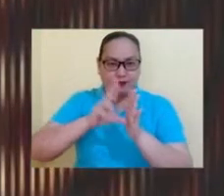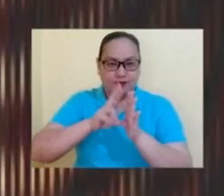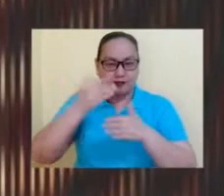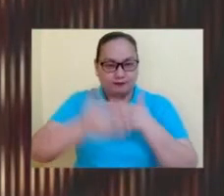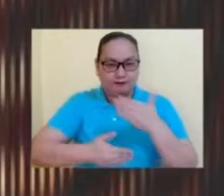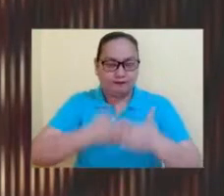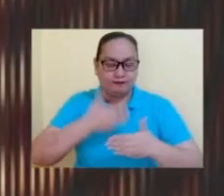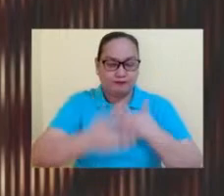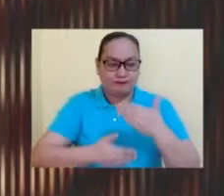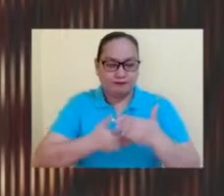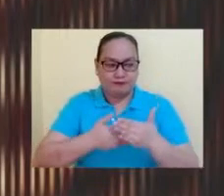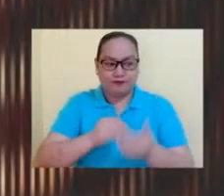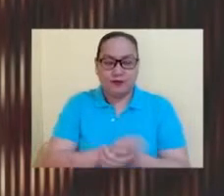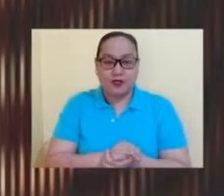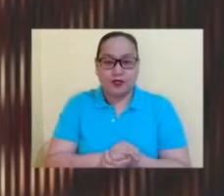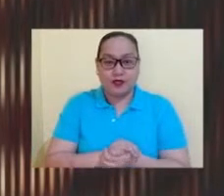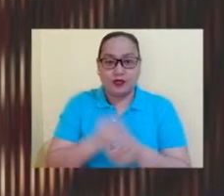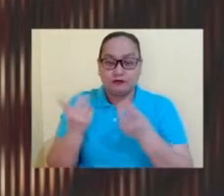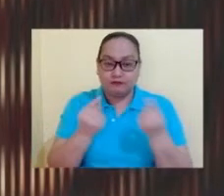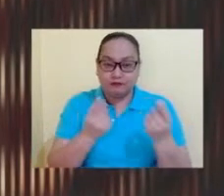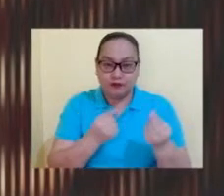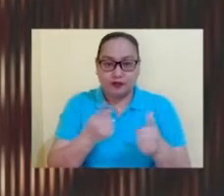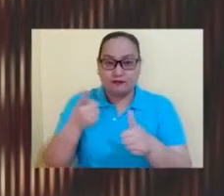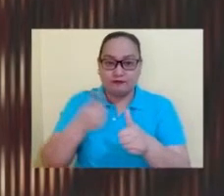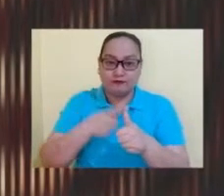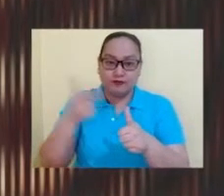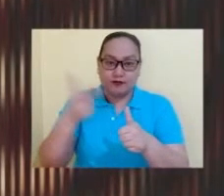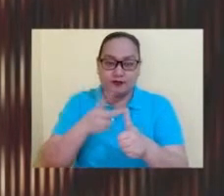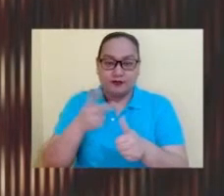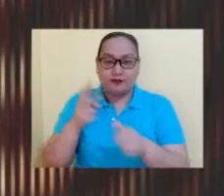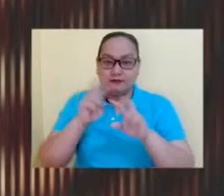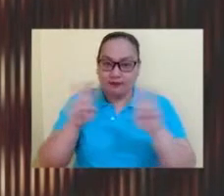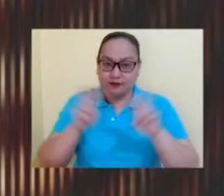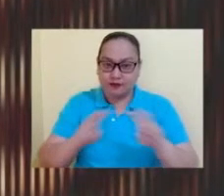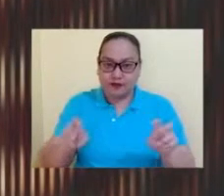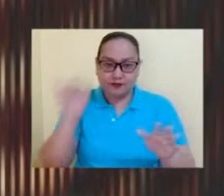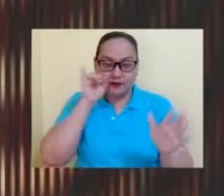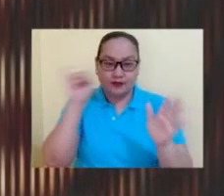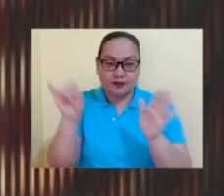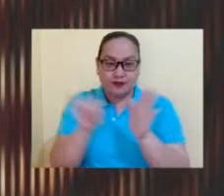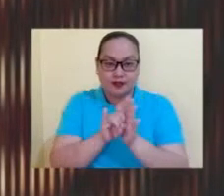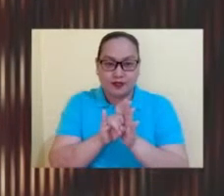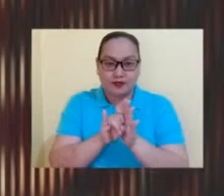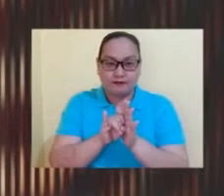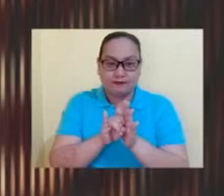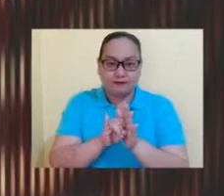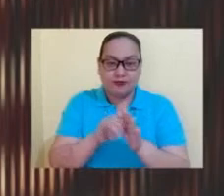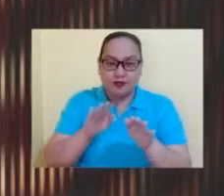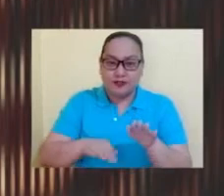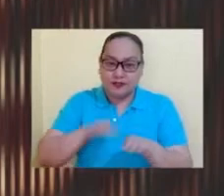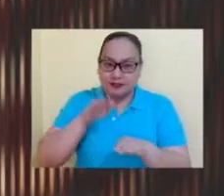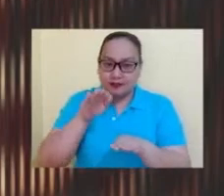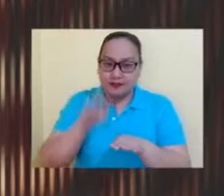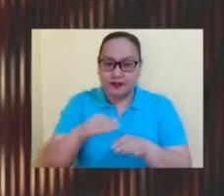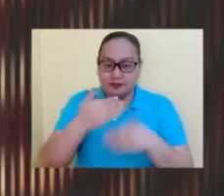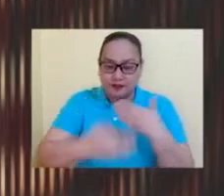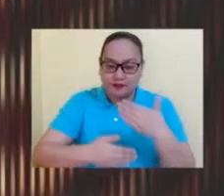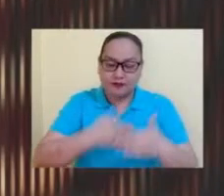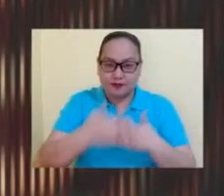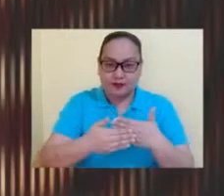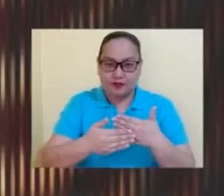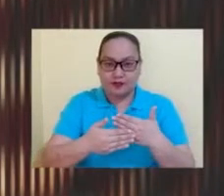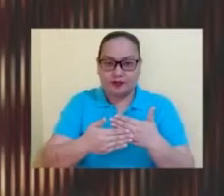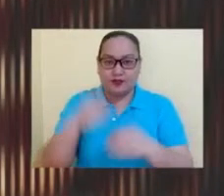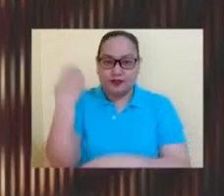Let us recall the procedure in conducting primary and secondary survey by identifying the appropriate step for the following